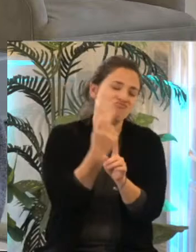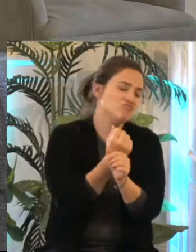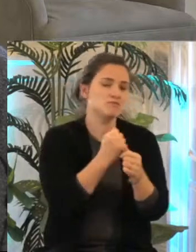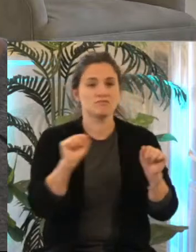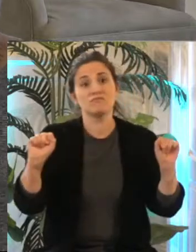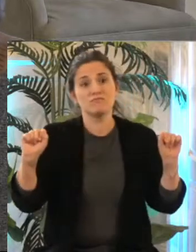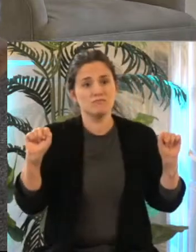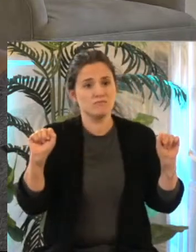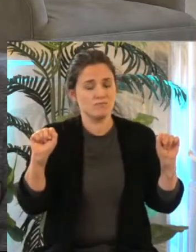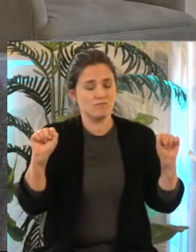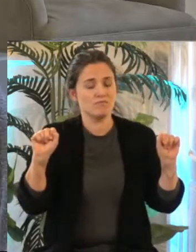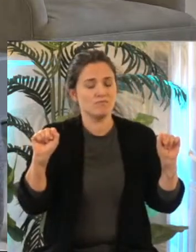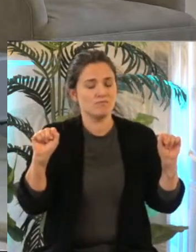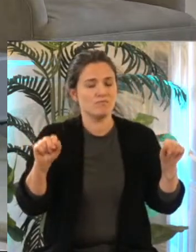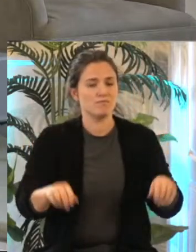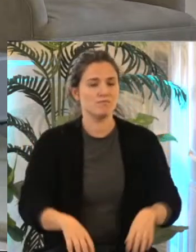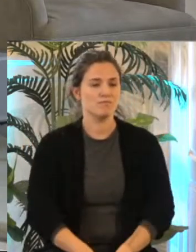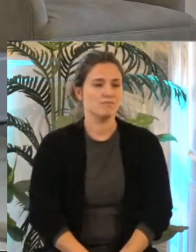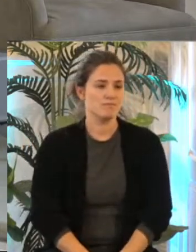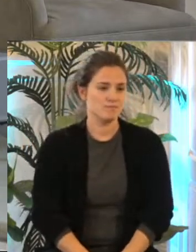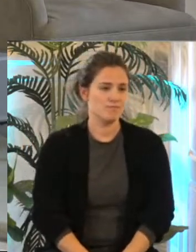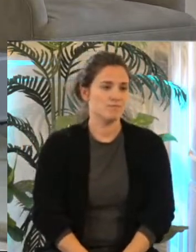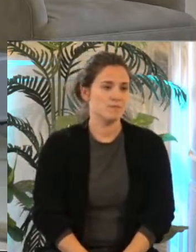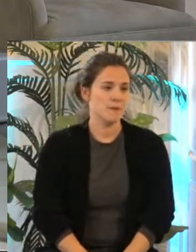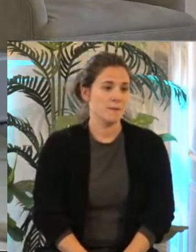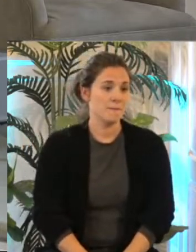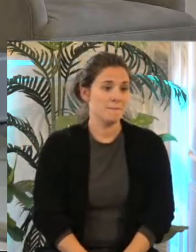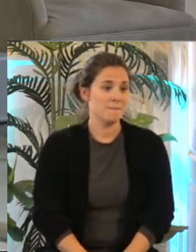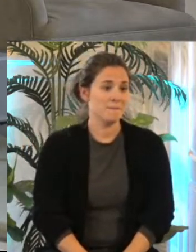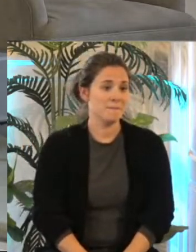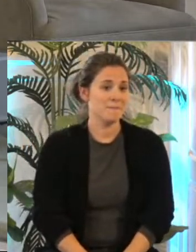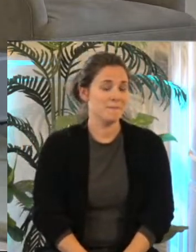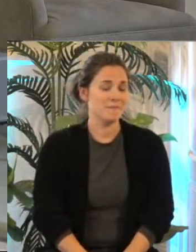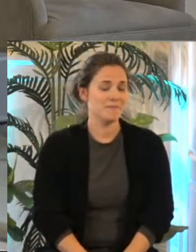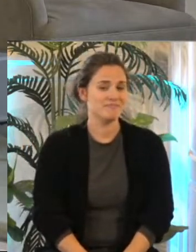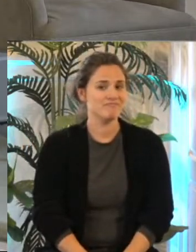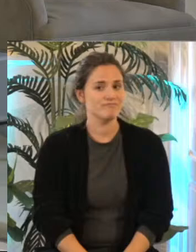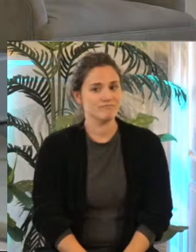Beautiful. Beautiful. Beautiful.